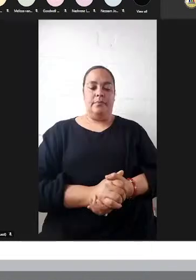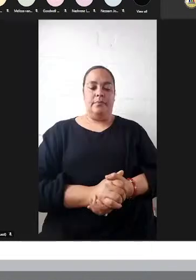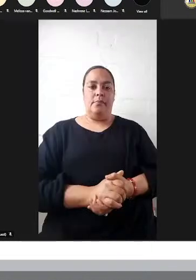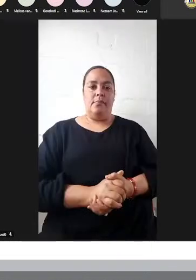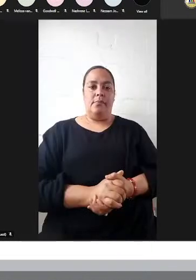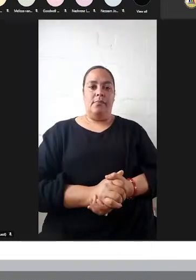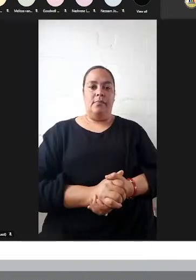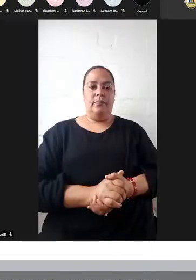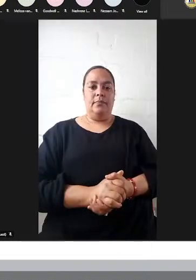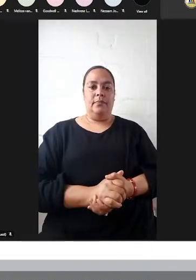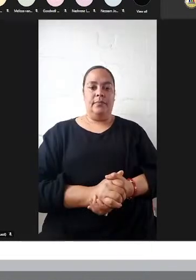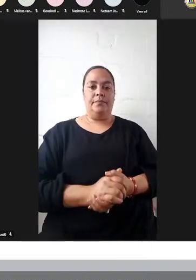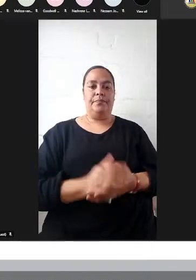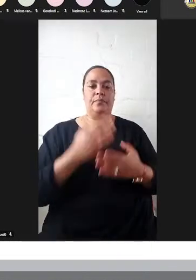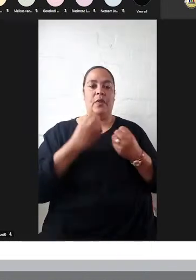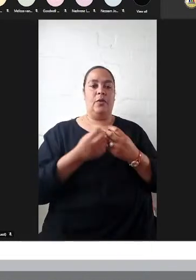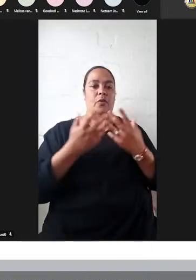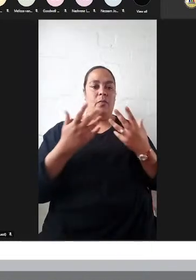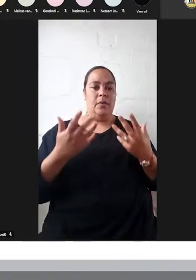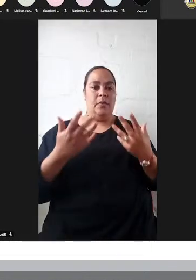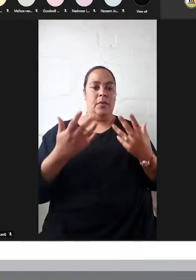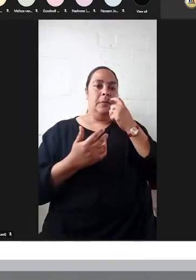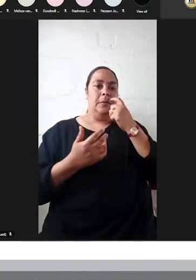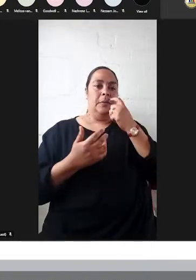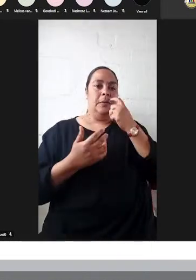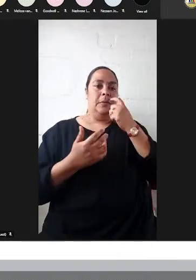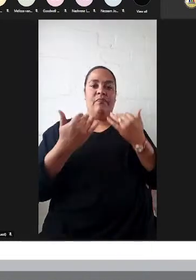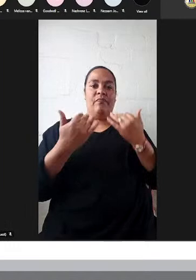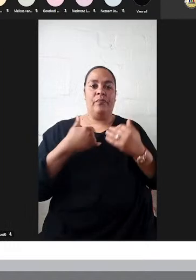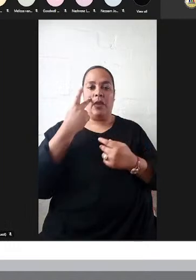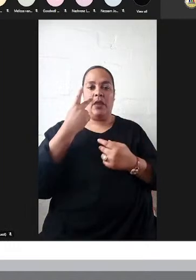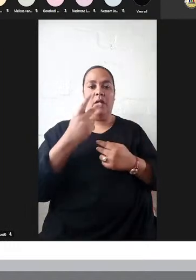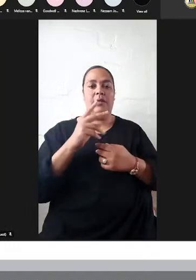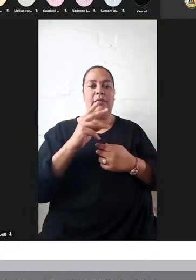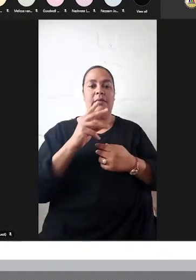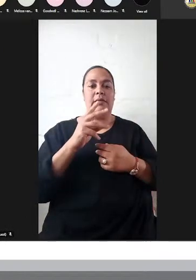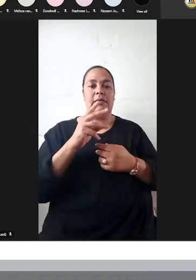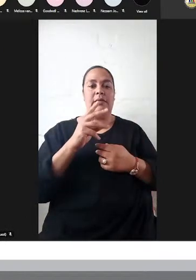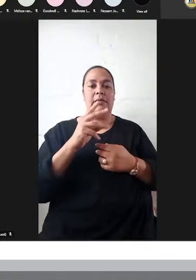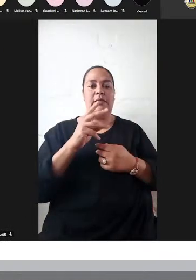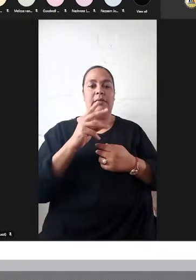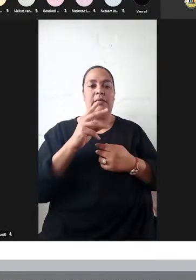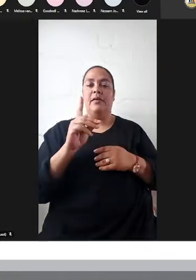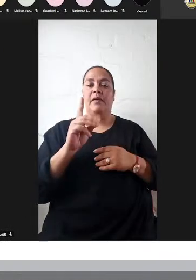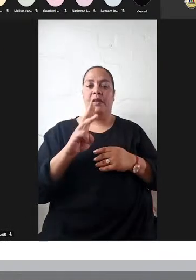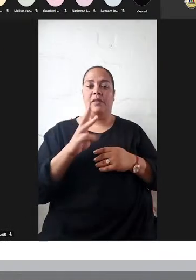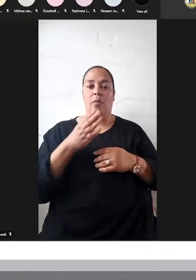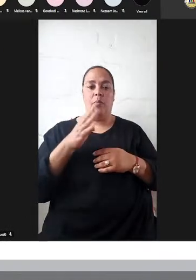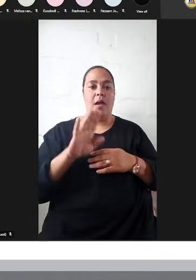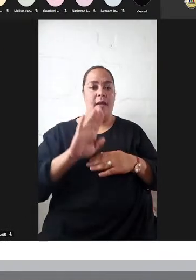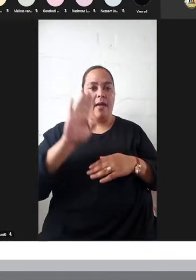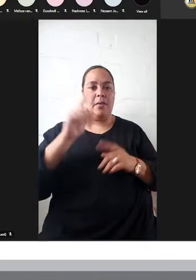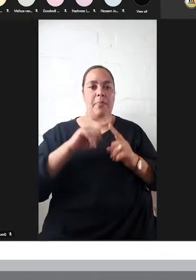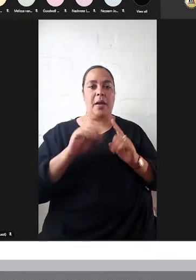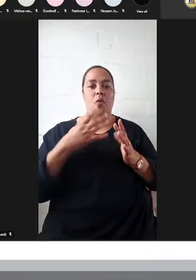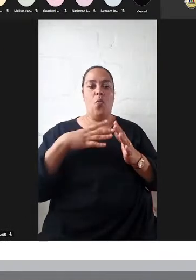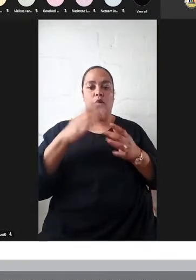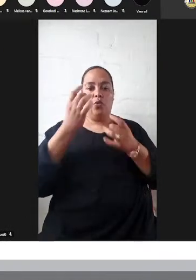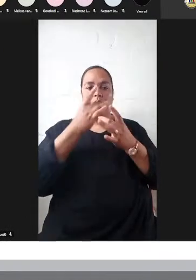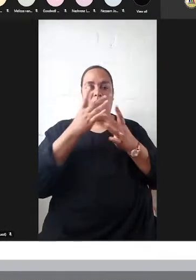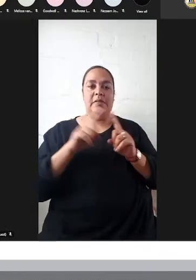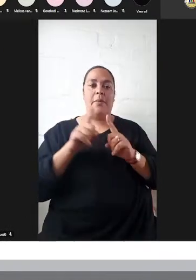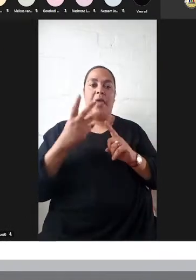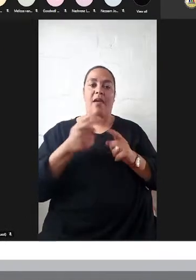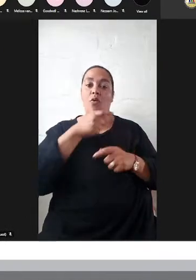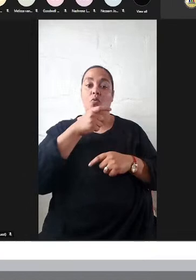Thank you very much. I note Member van der Westhuizen's hand. I just wanted to flag, as he's also raised in the comments,